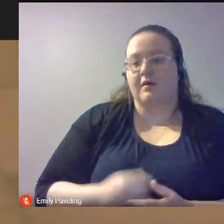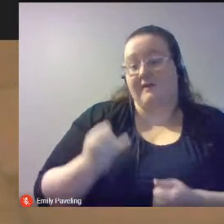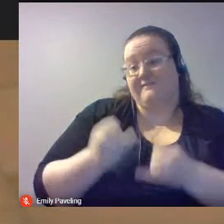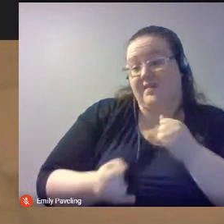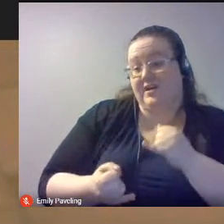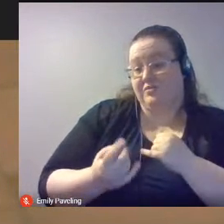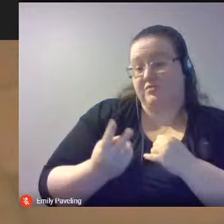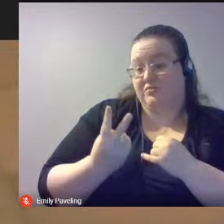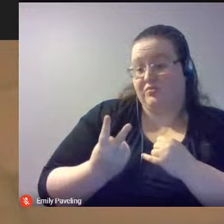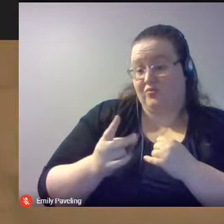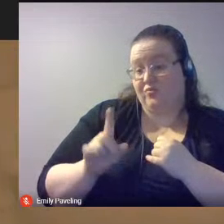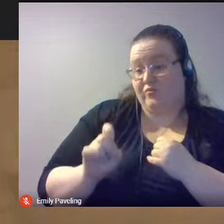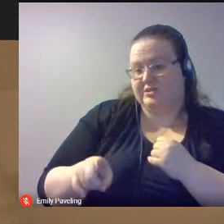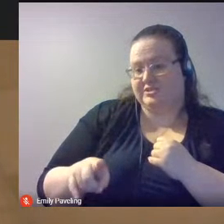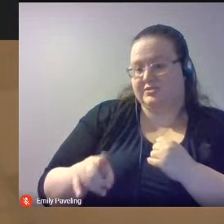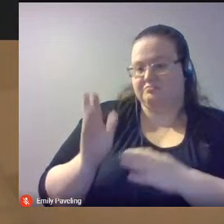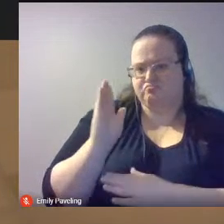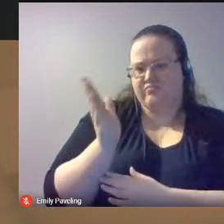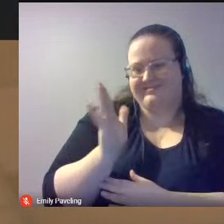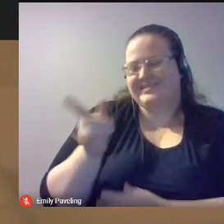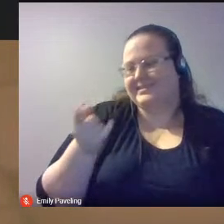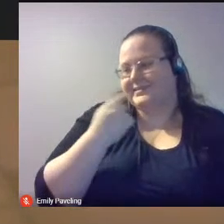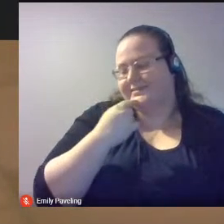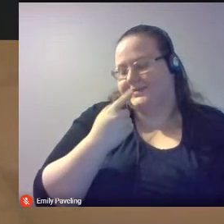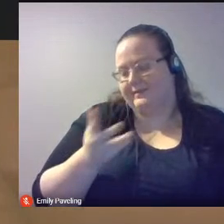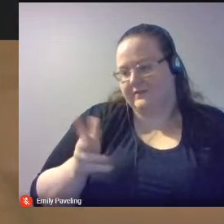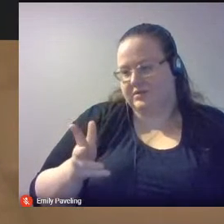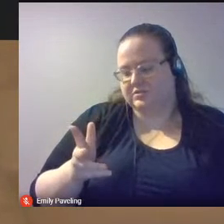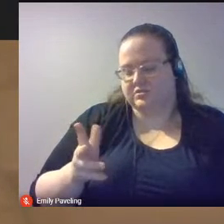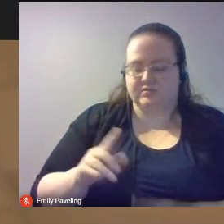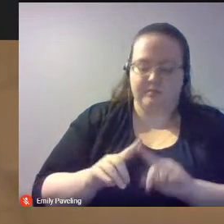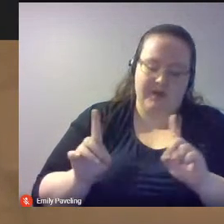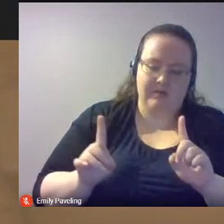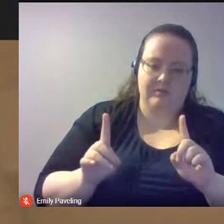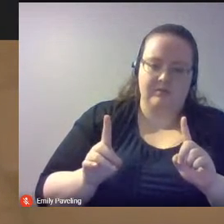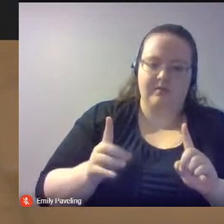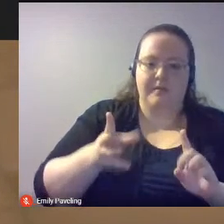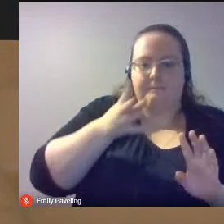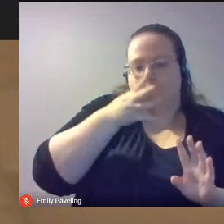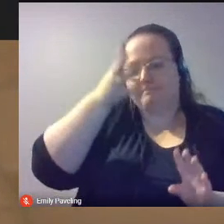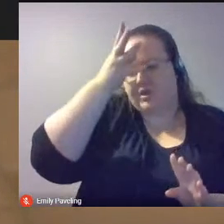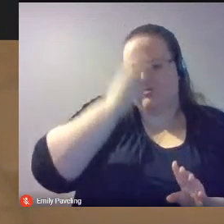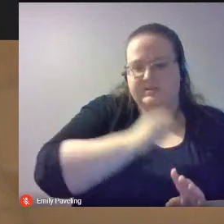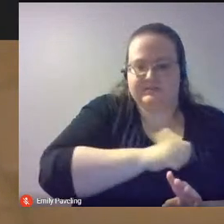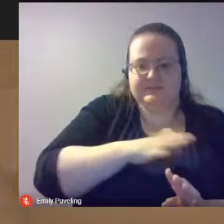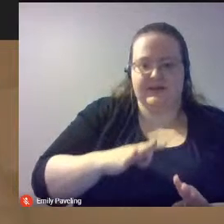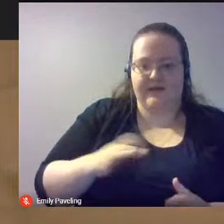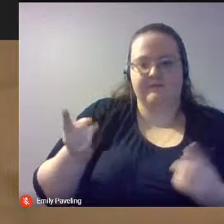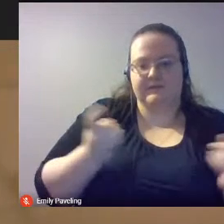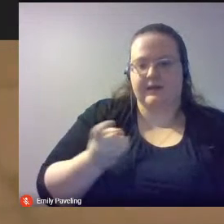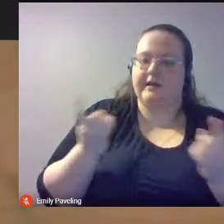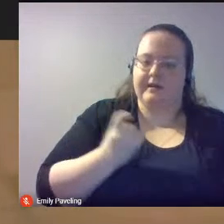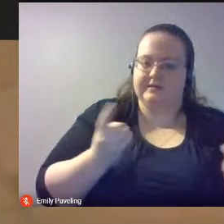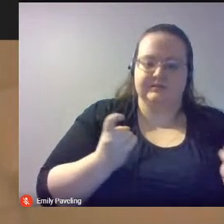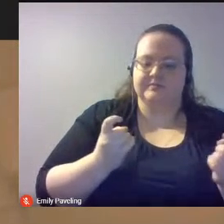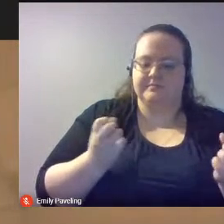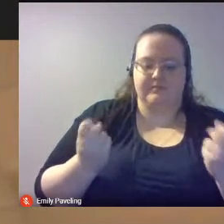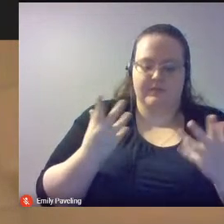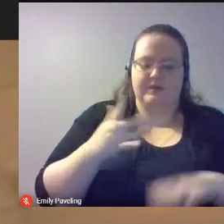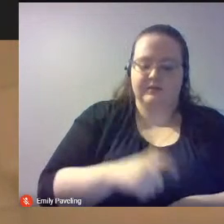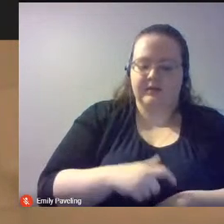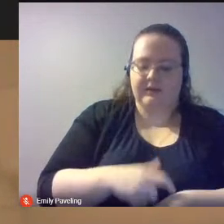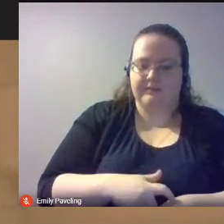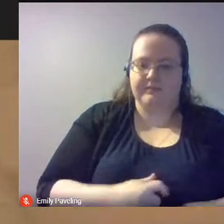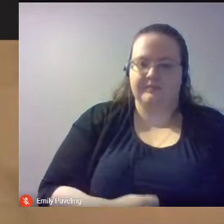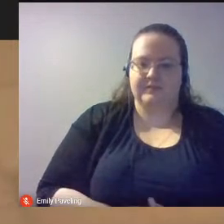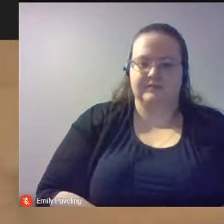did cover them in the presentation, but it's something that parents and staff have come back to us a number of times to ask